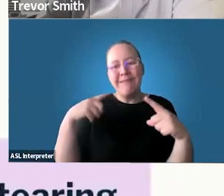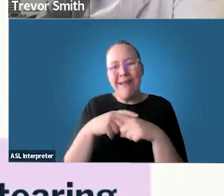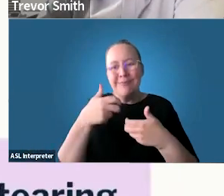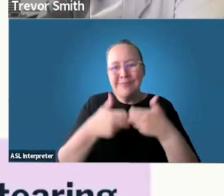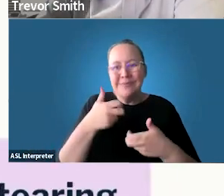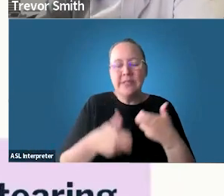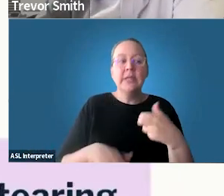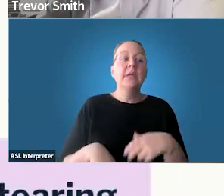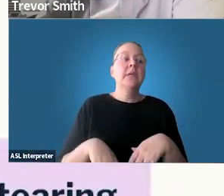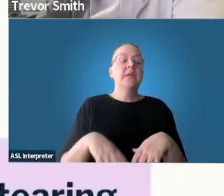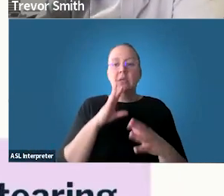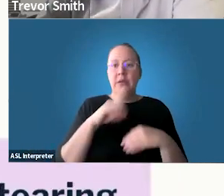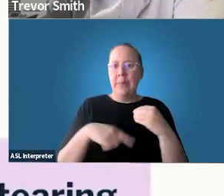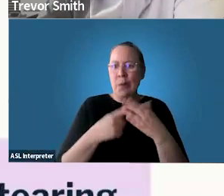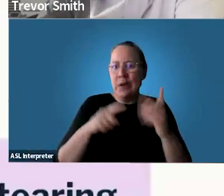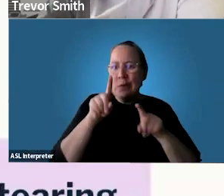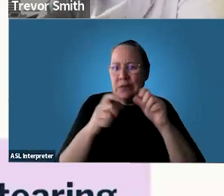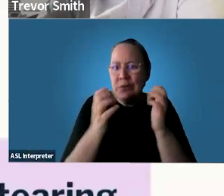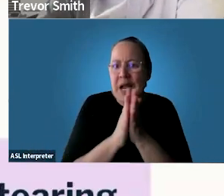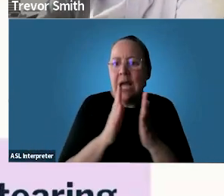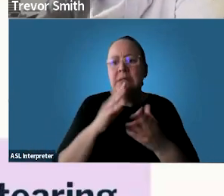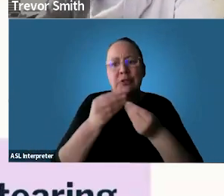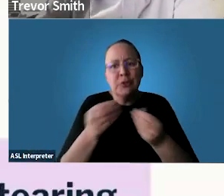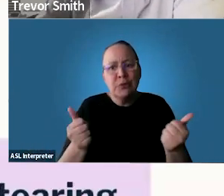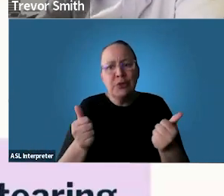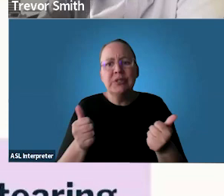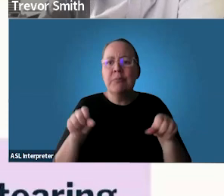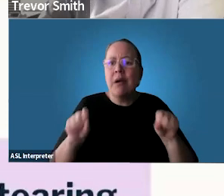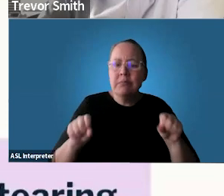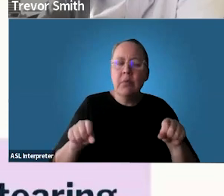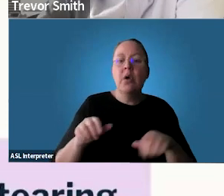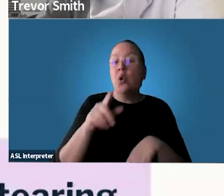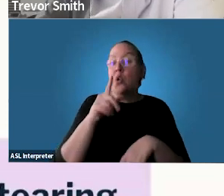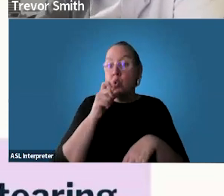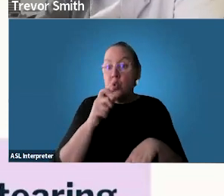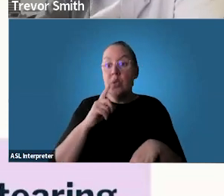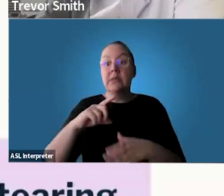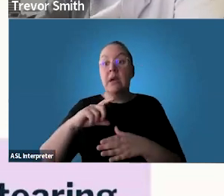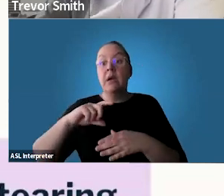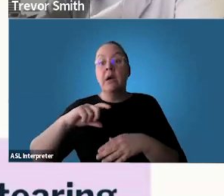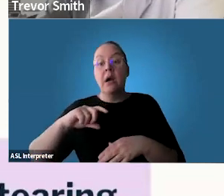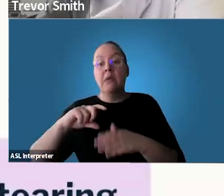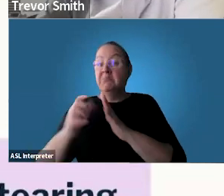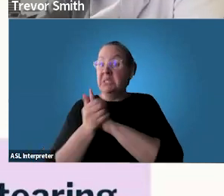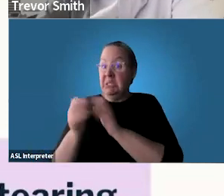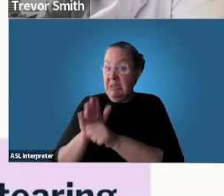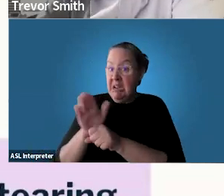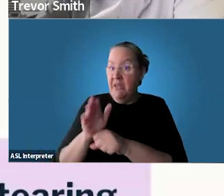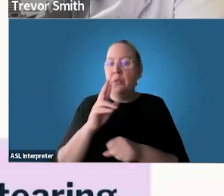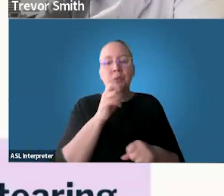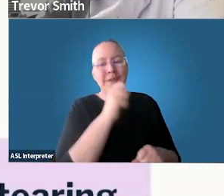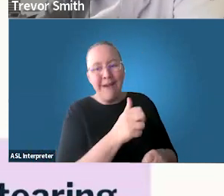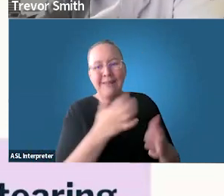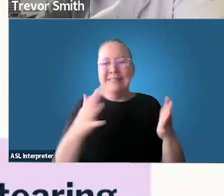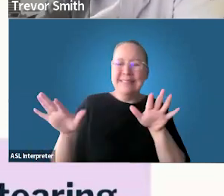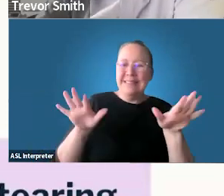issues. They determine what questions are asked, what solutions are seen as possible, who is seen as credible. And I think the really important thing to think